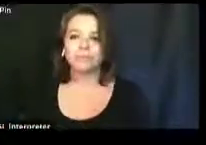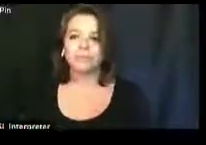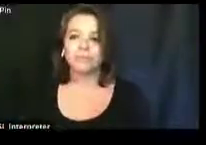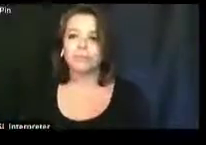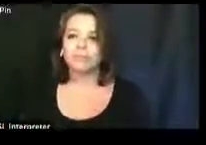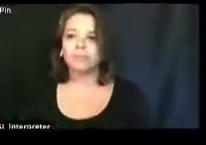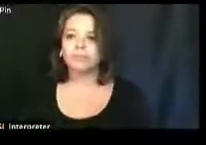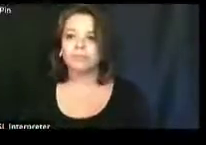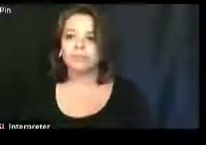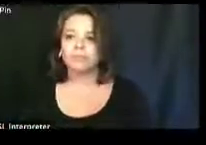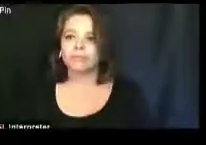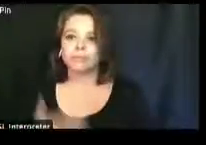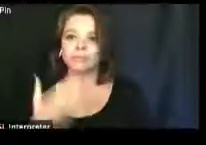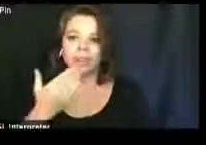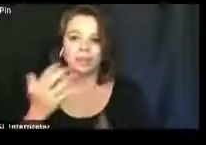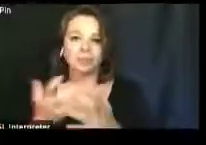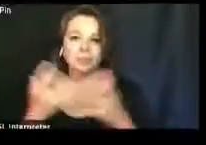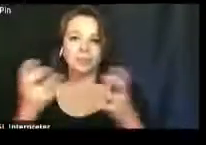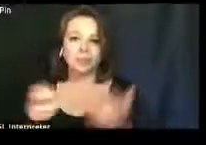Thank you so much.